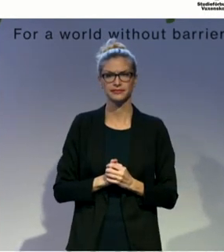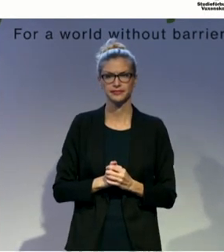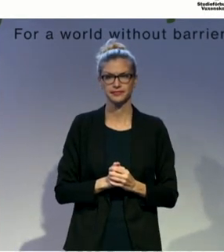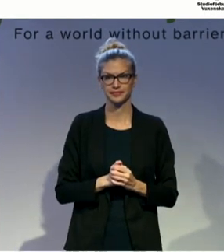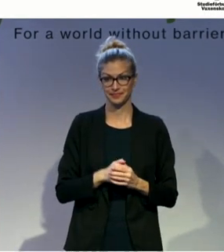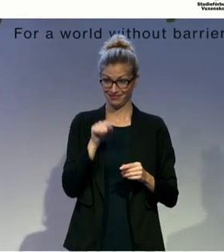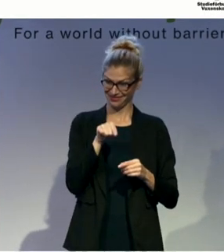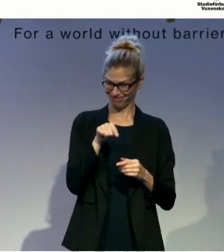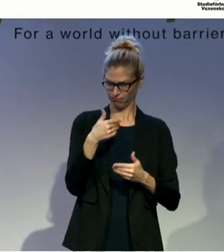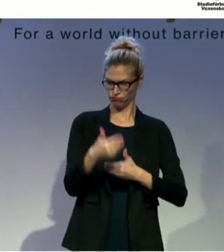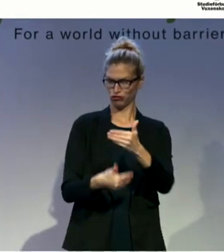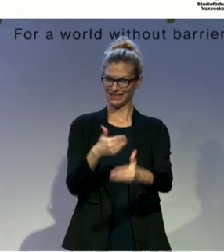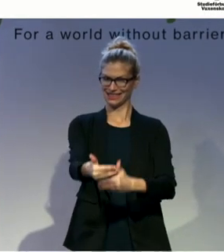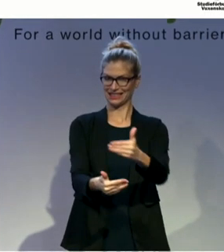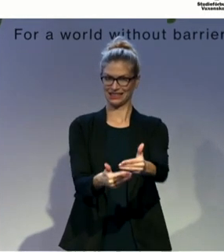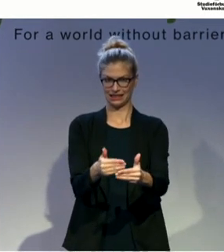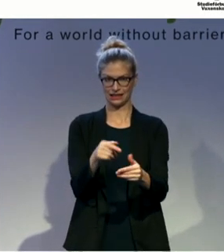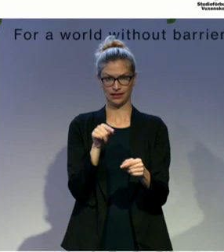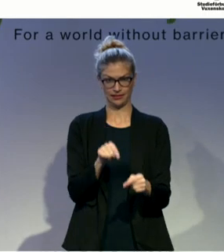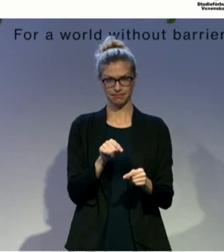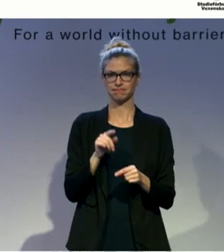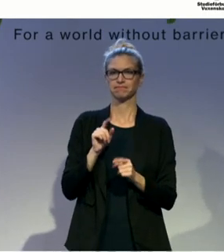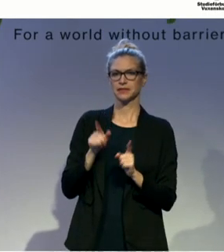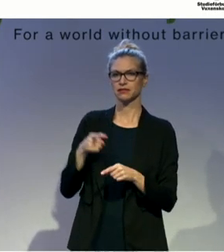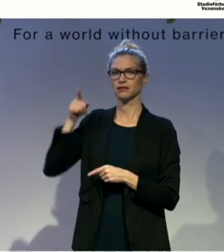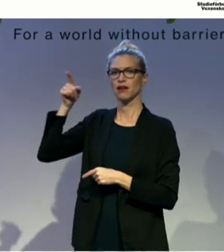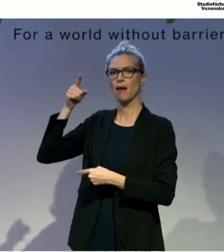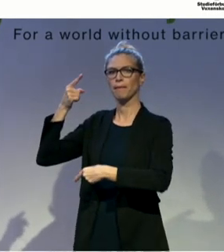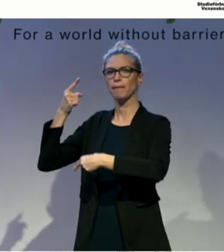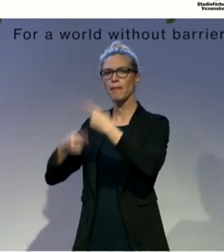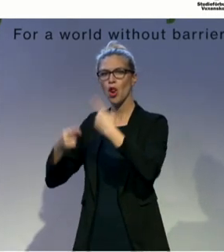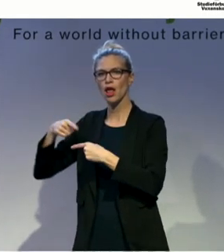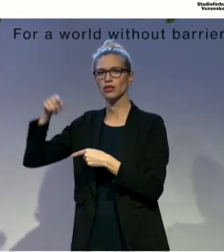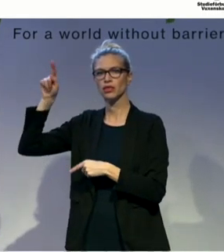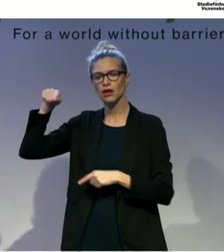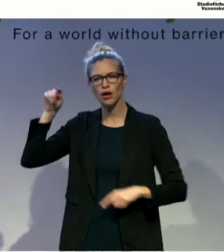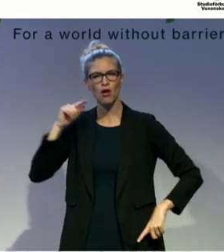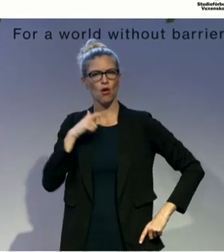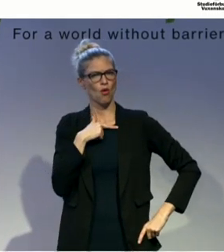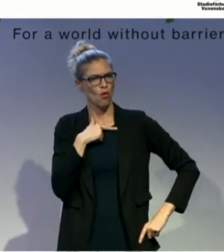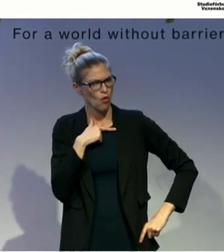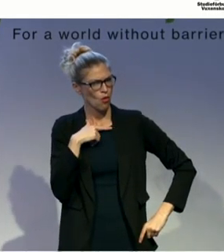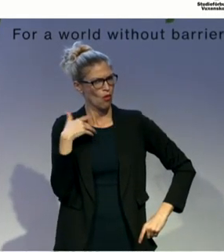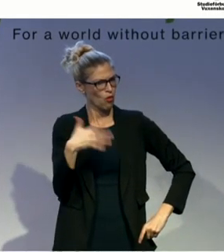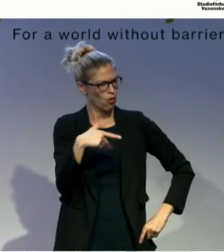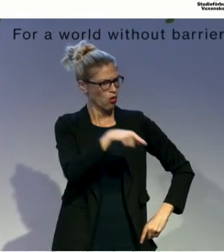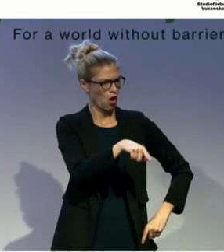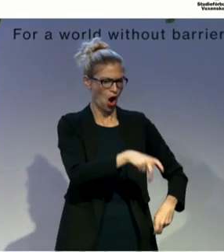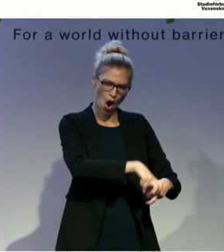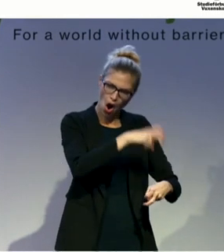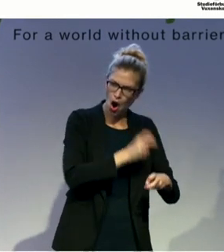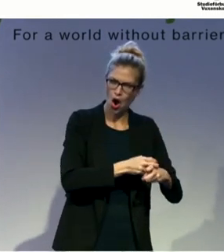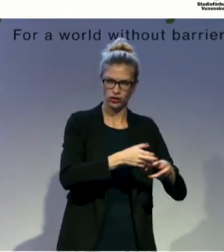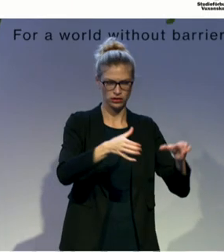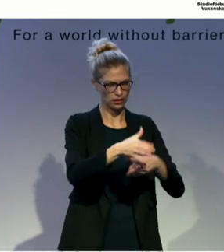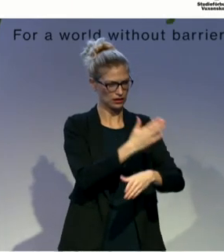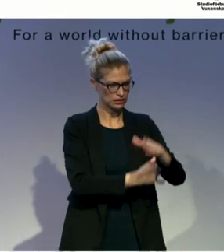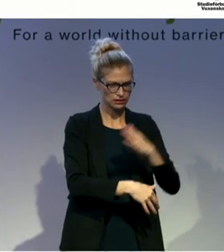said that this was the most difficult political discussion they had ever